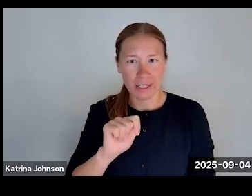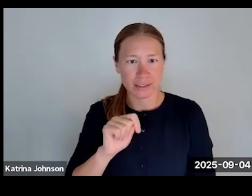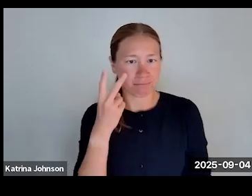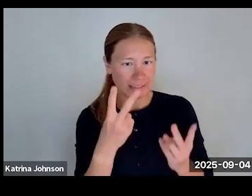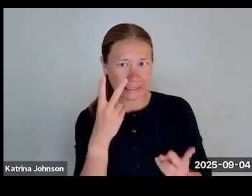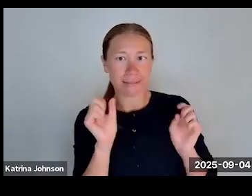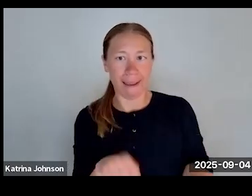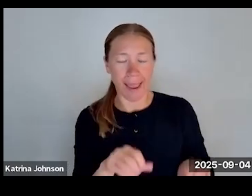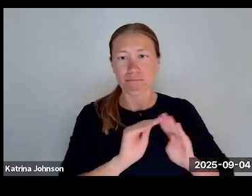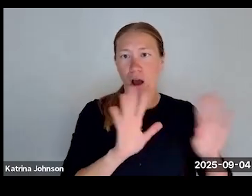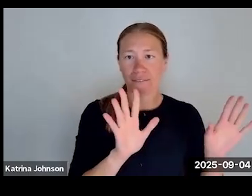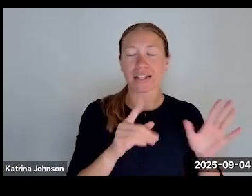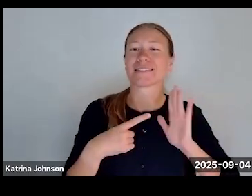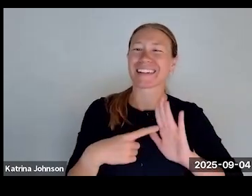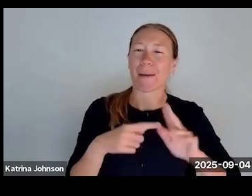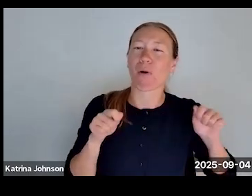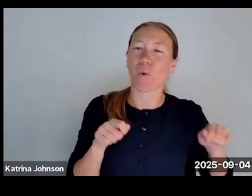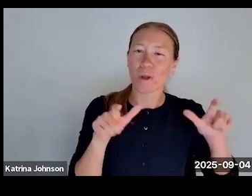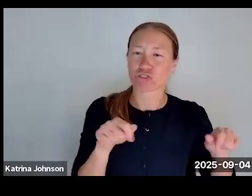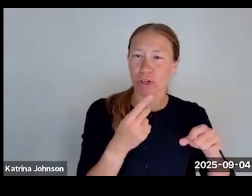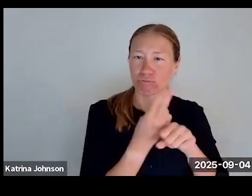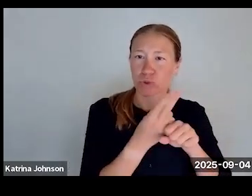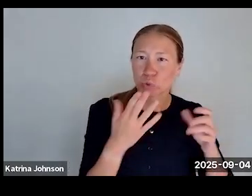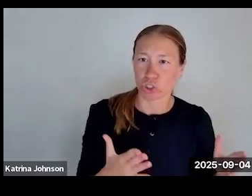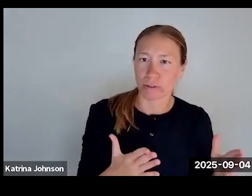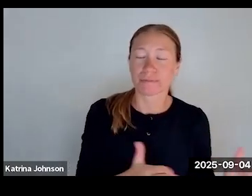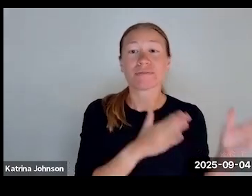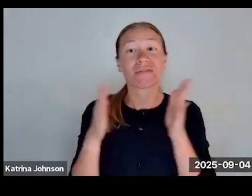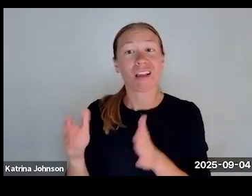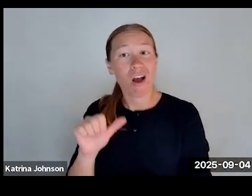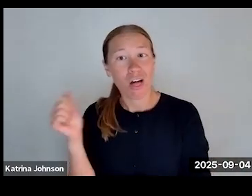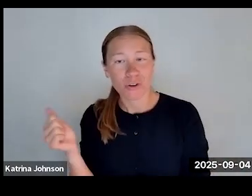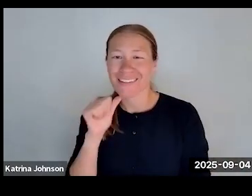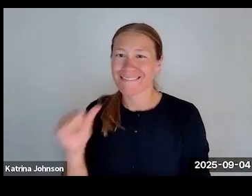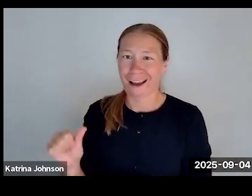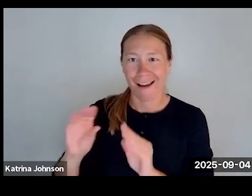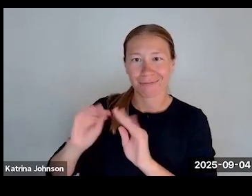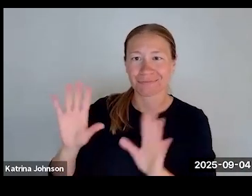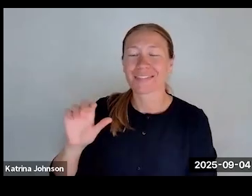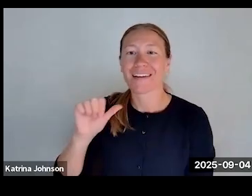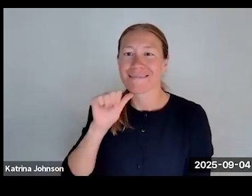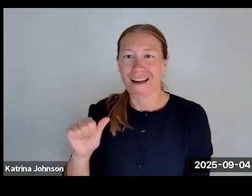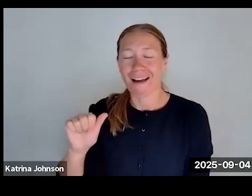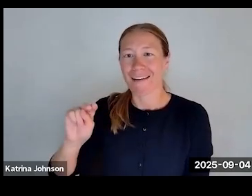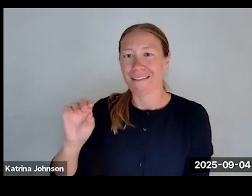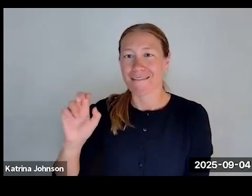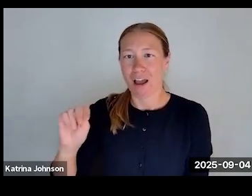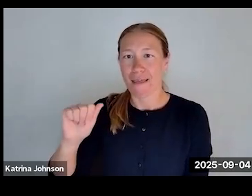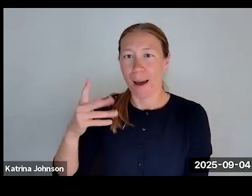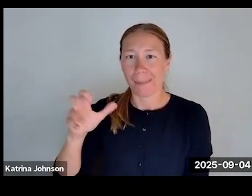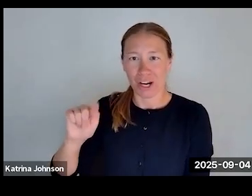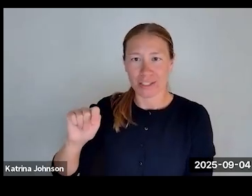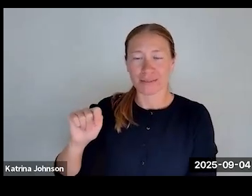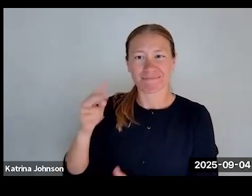like when someone uses a wheelchair. Others are non-apparent, sometimes called invisible, such as chronic